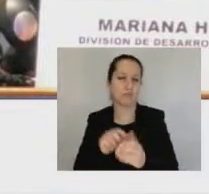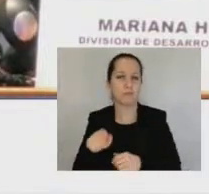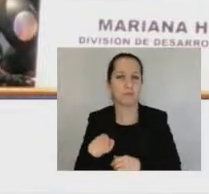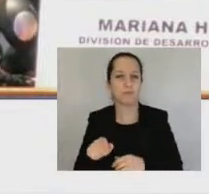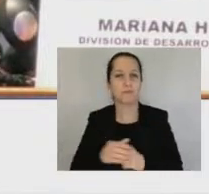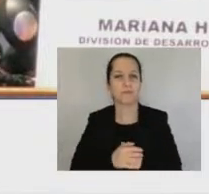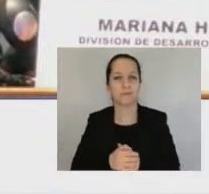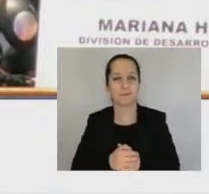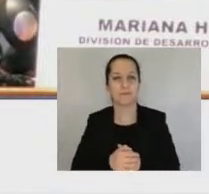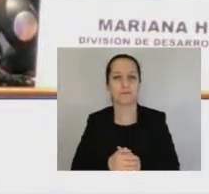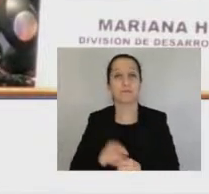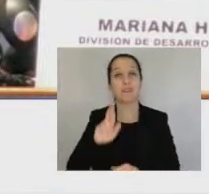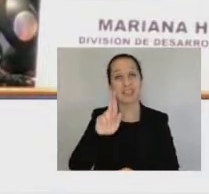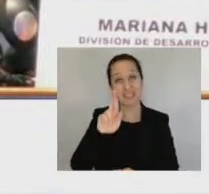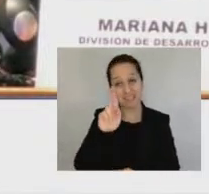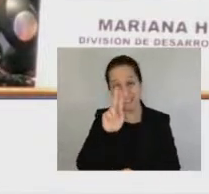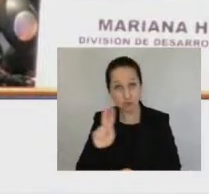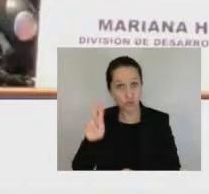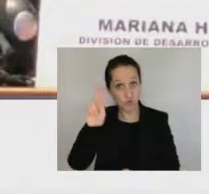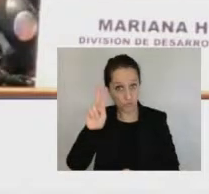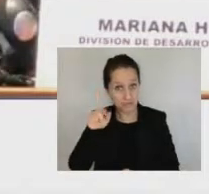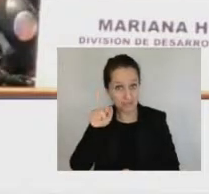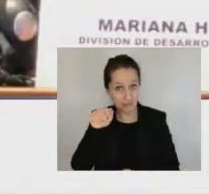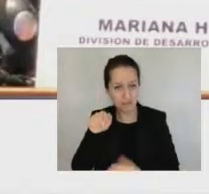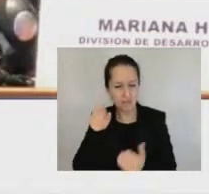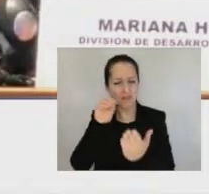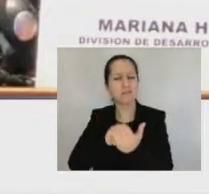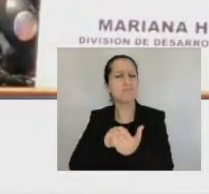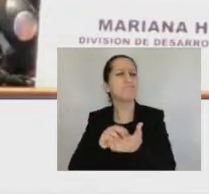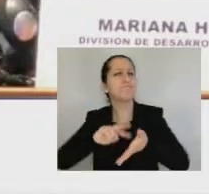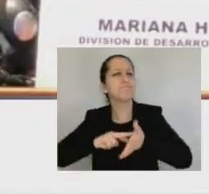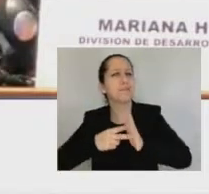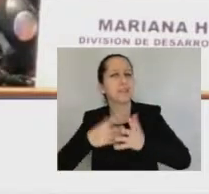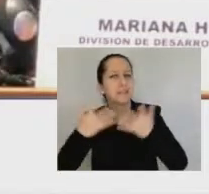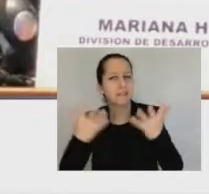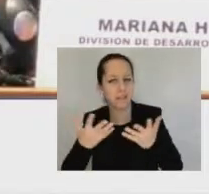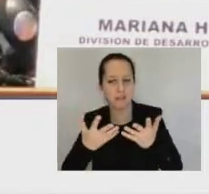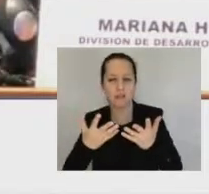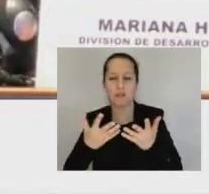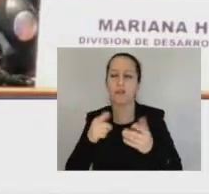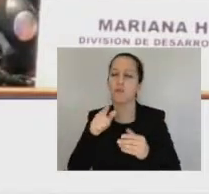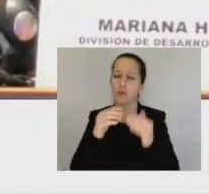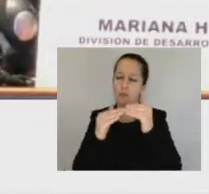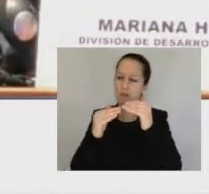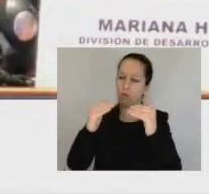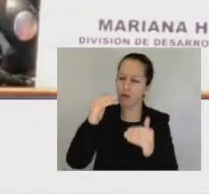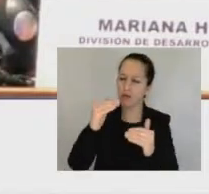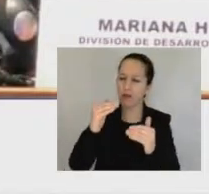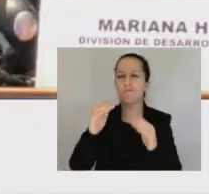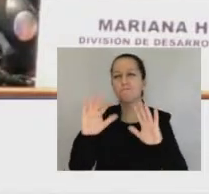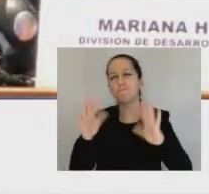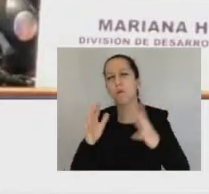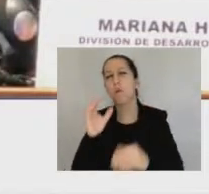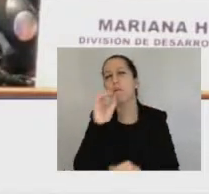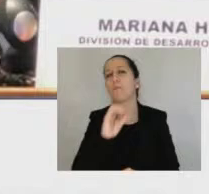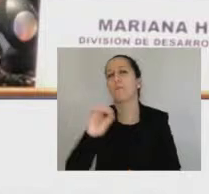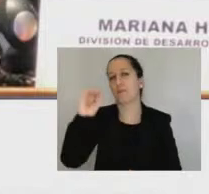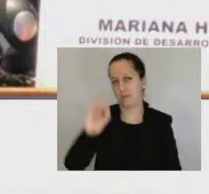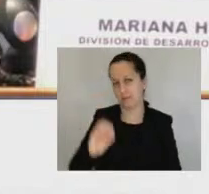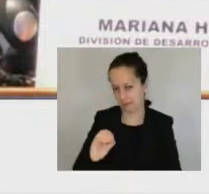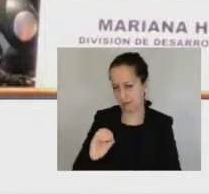After this, well, the square R stands for the share of inequality in